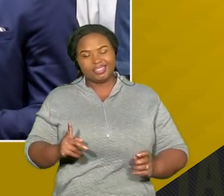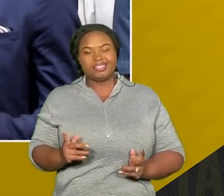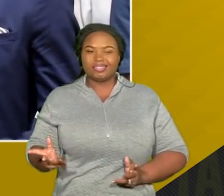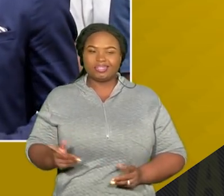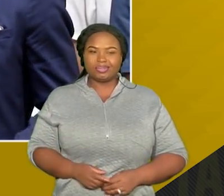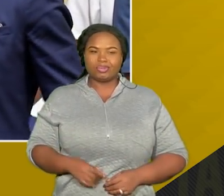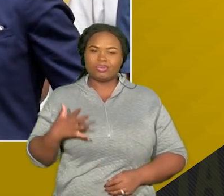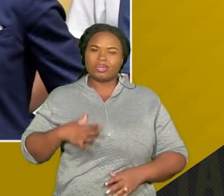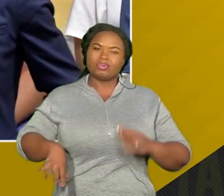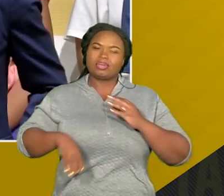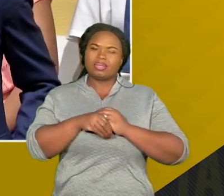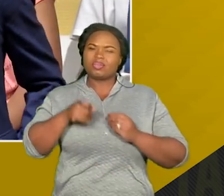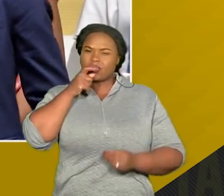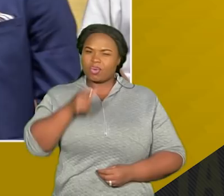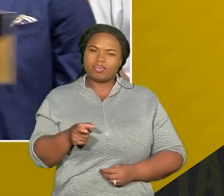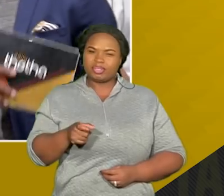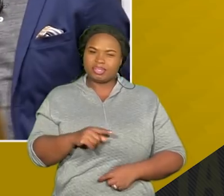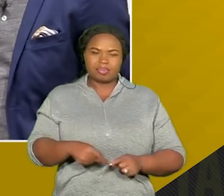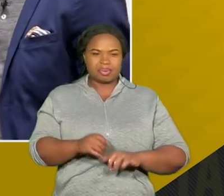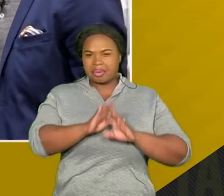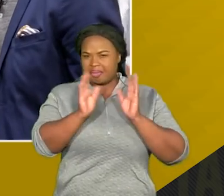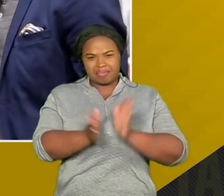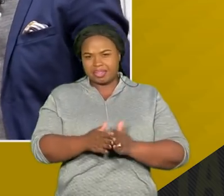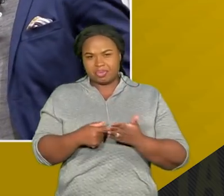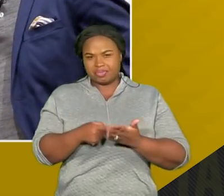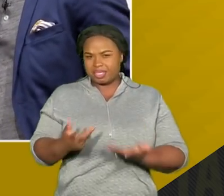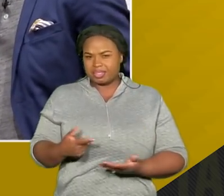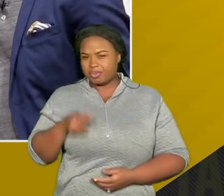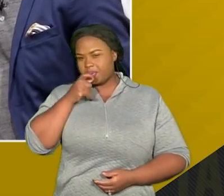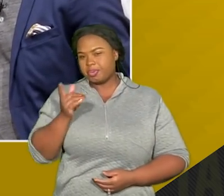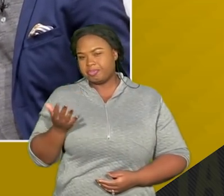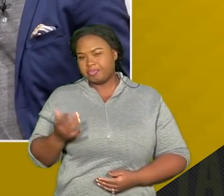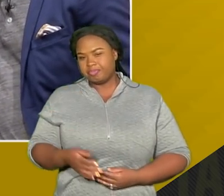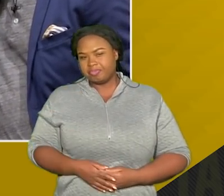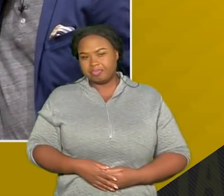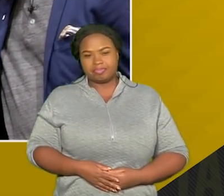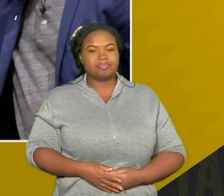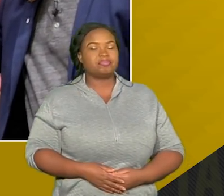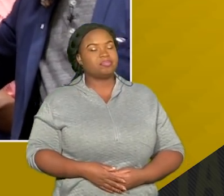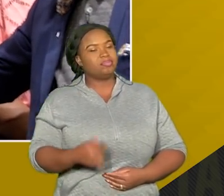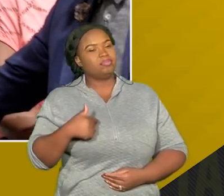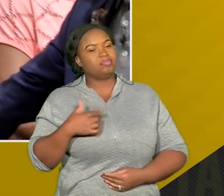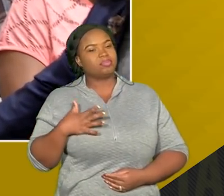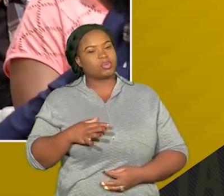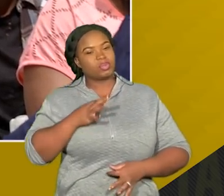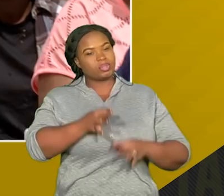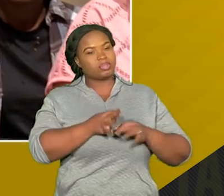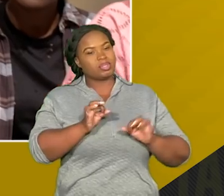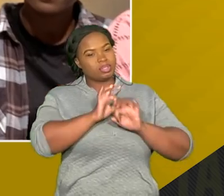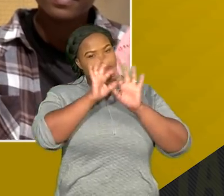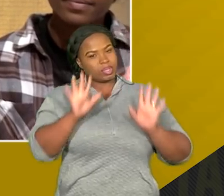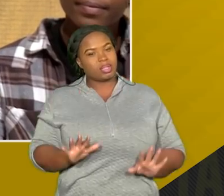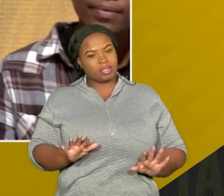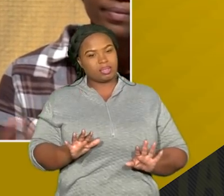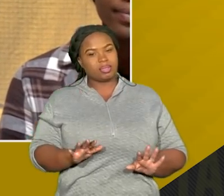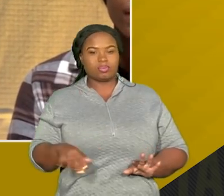You wanted to add a comment about the whole discussion has been itini a comment. So basically I just want to clarify to, like,